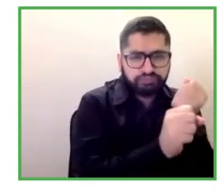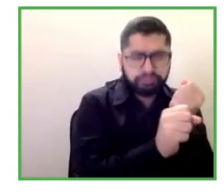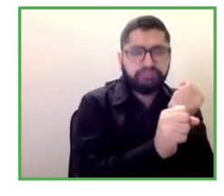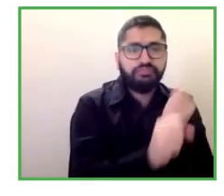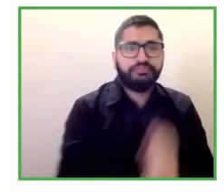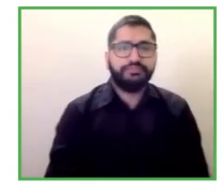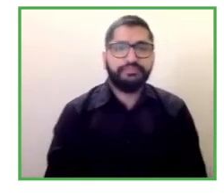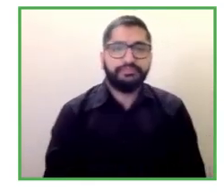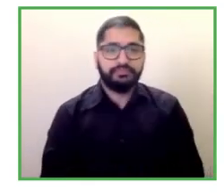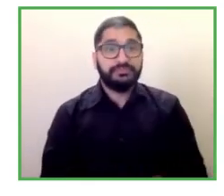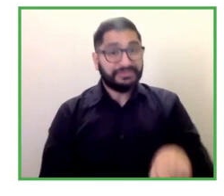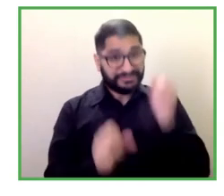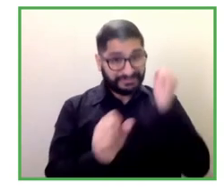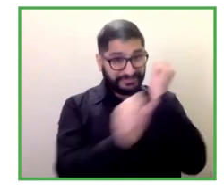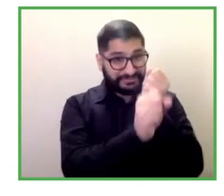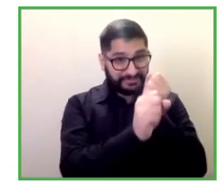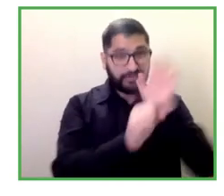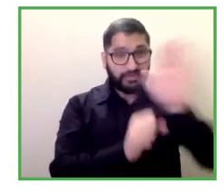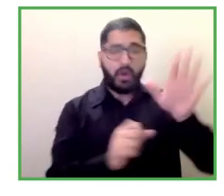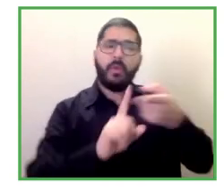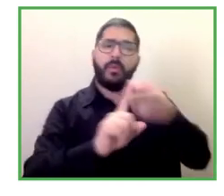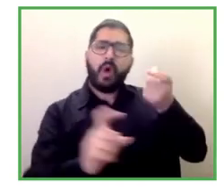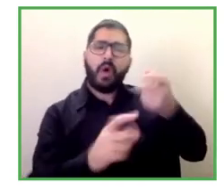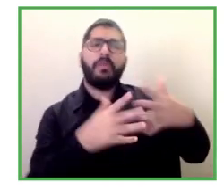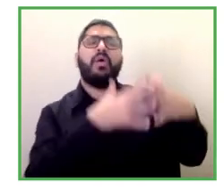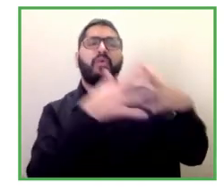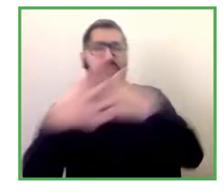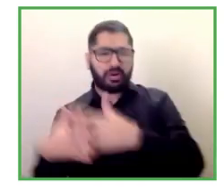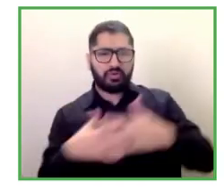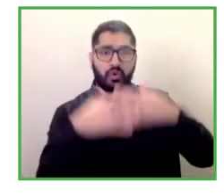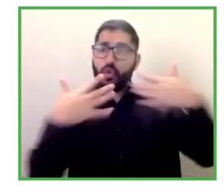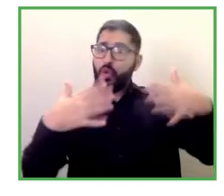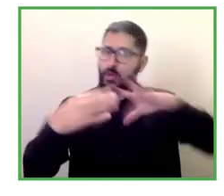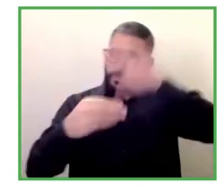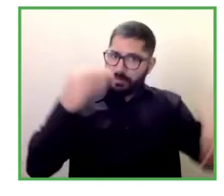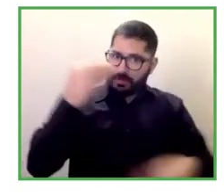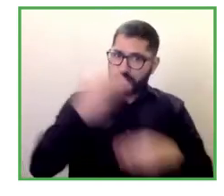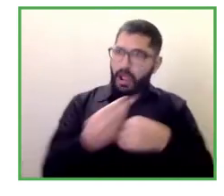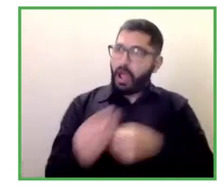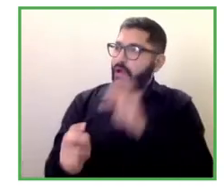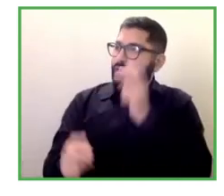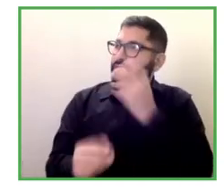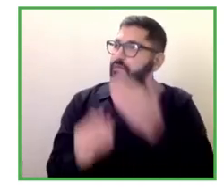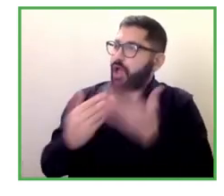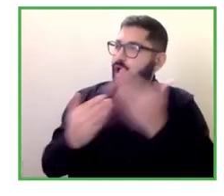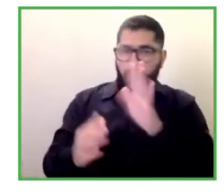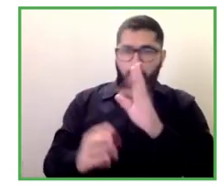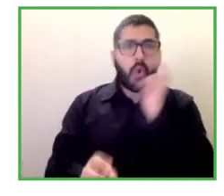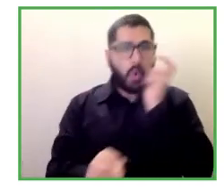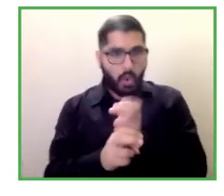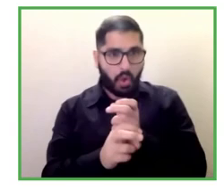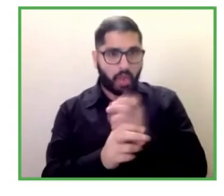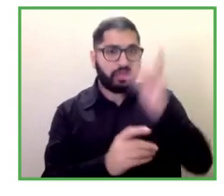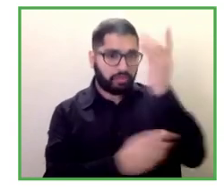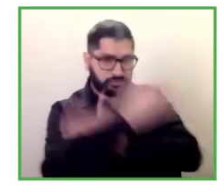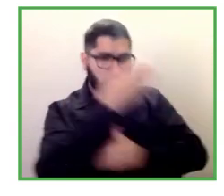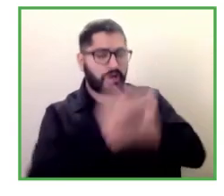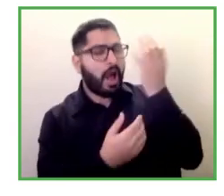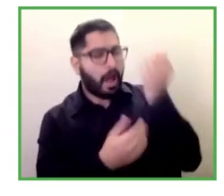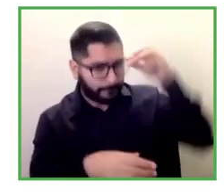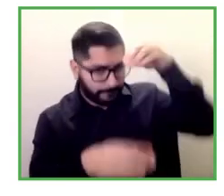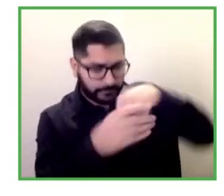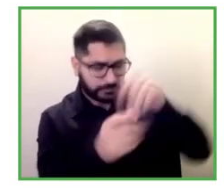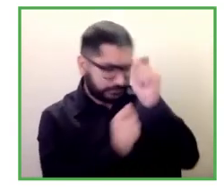state level, we recognize the importance of consistent, credible data and we're